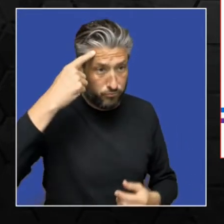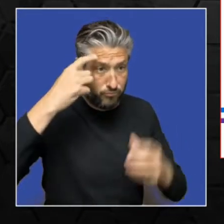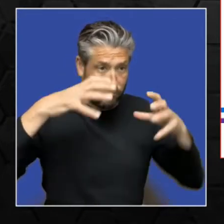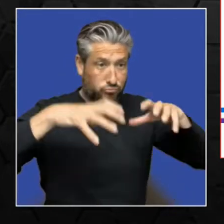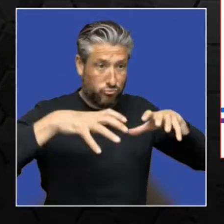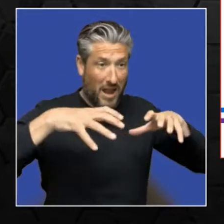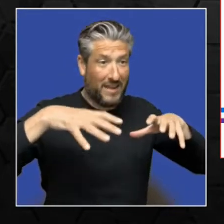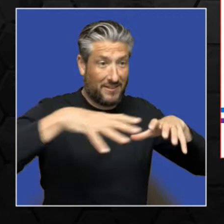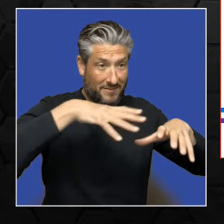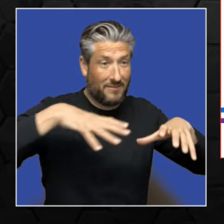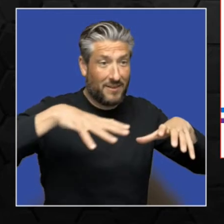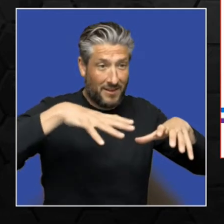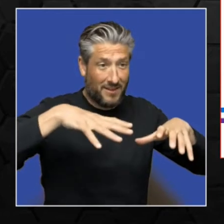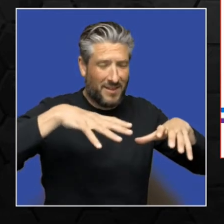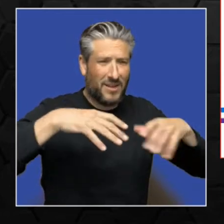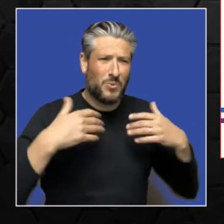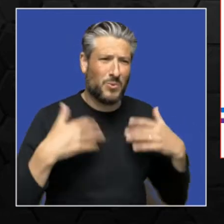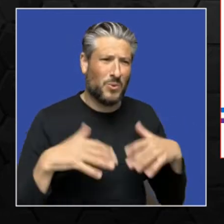matters and